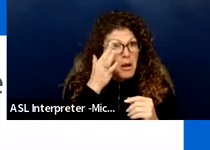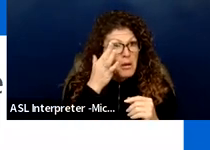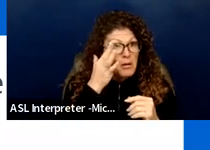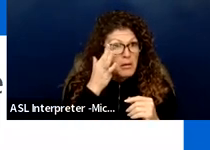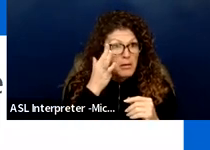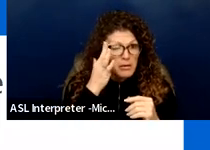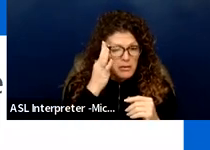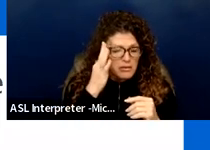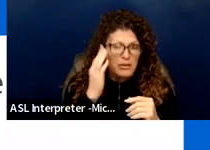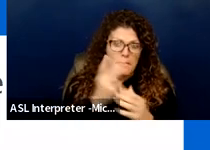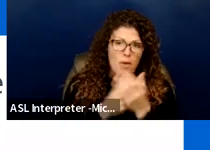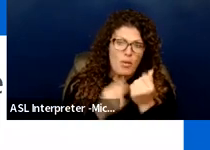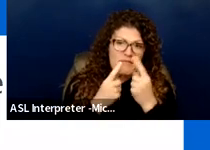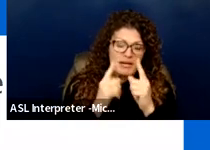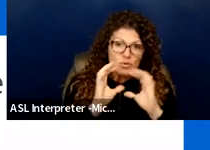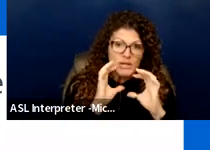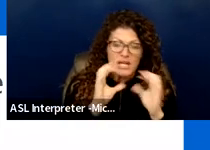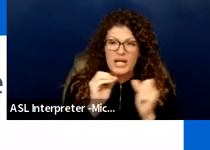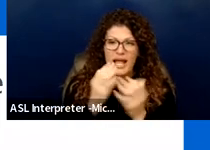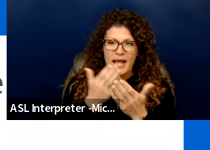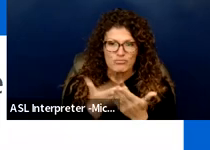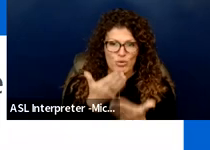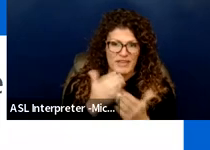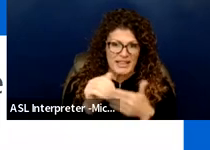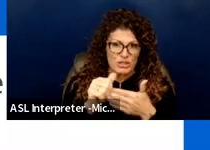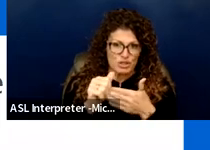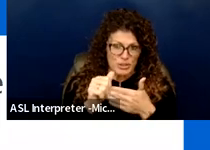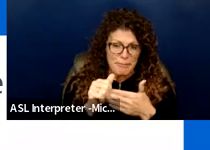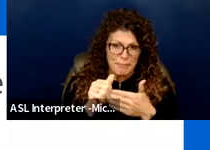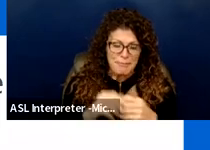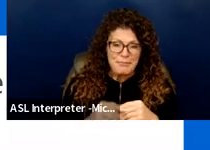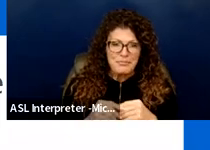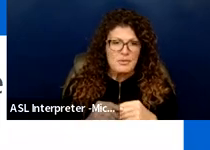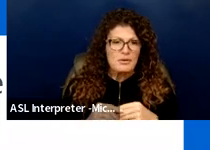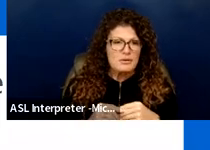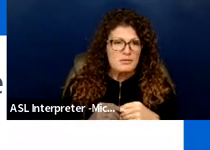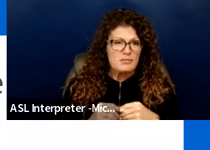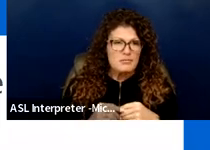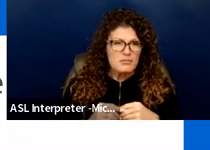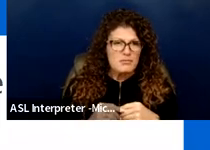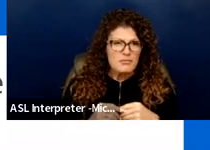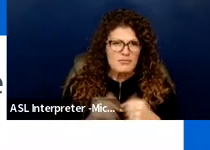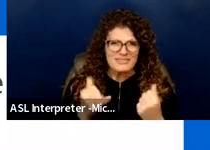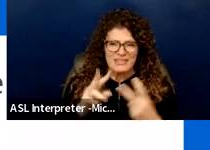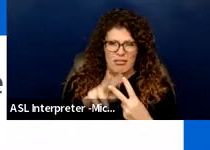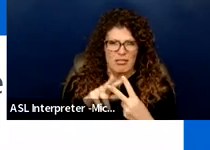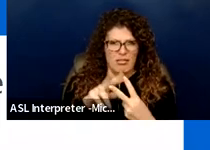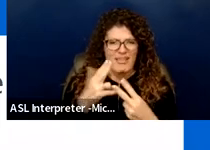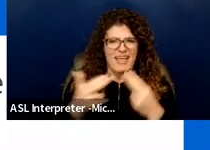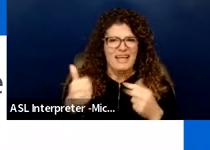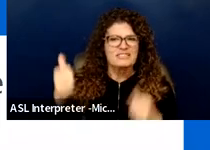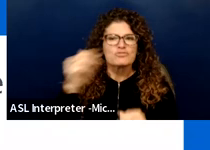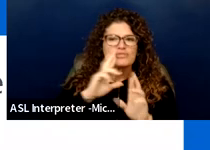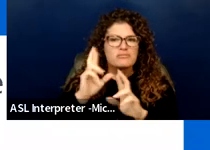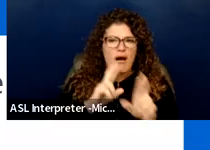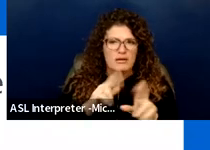both effective communication and demonstrated leadership, improving outcomes for all students, were still the highest responses in terms of